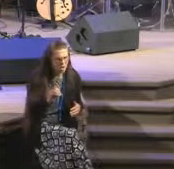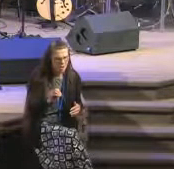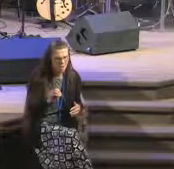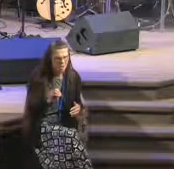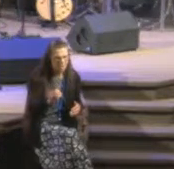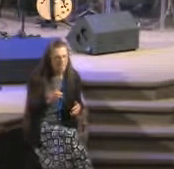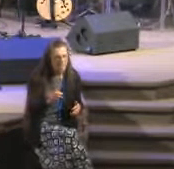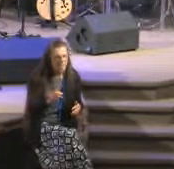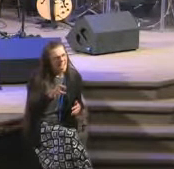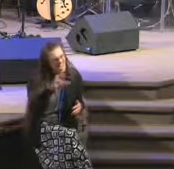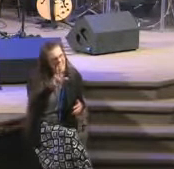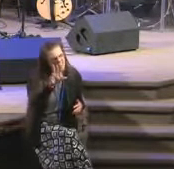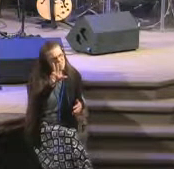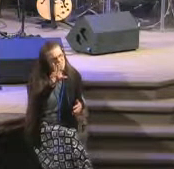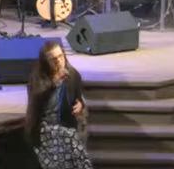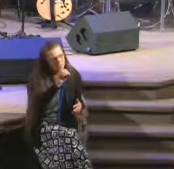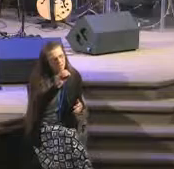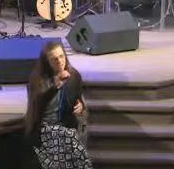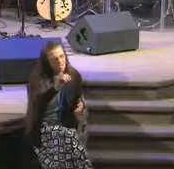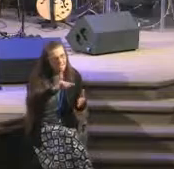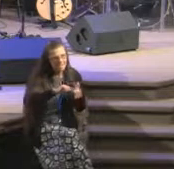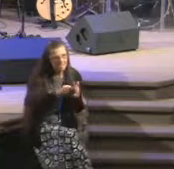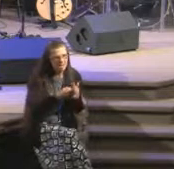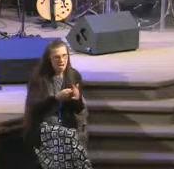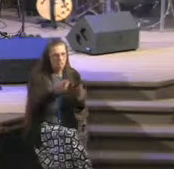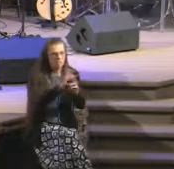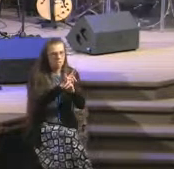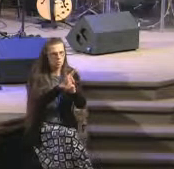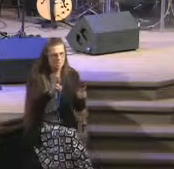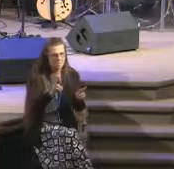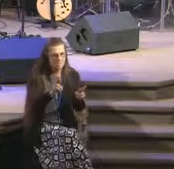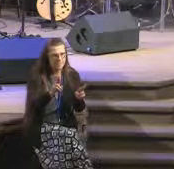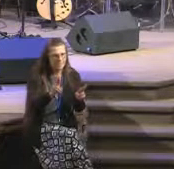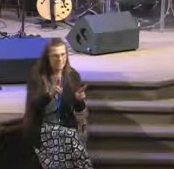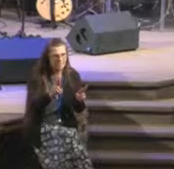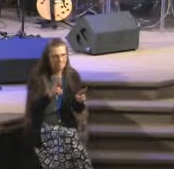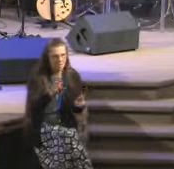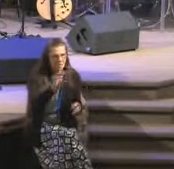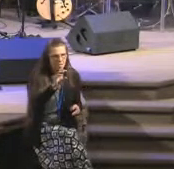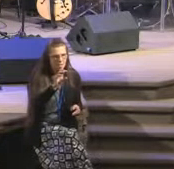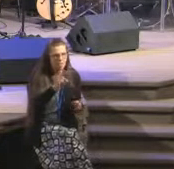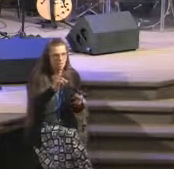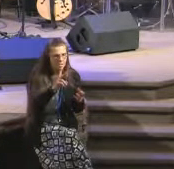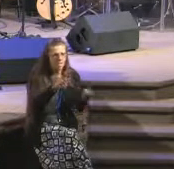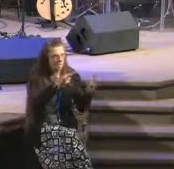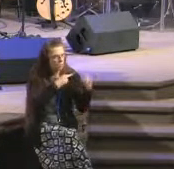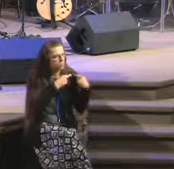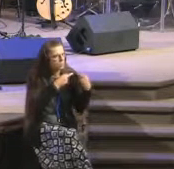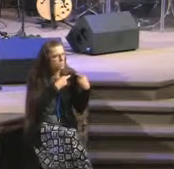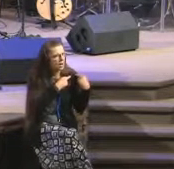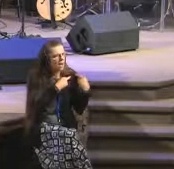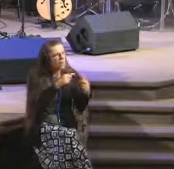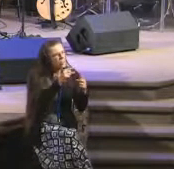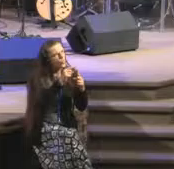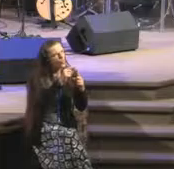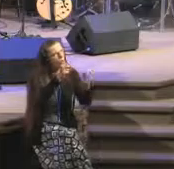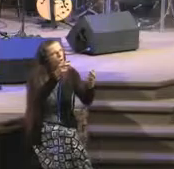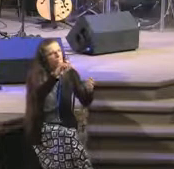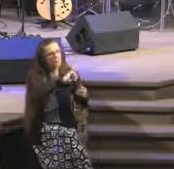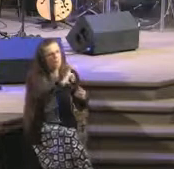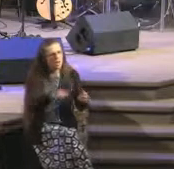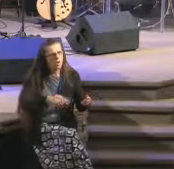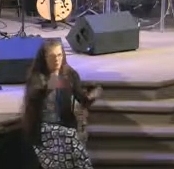age of 30, at that point, he becomes a respected man in his community. It says that the word of the Lord came to him, that the